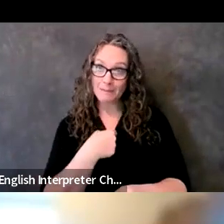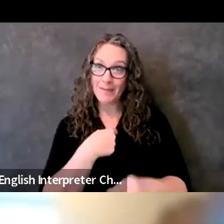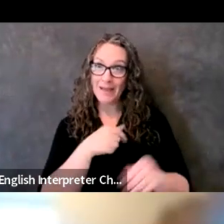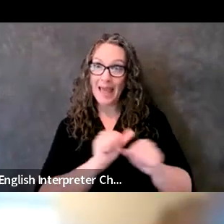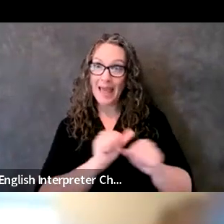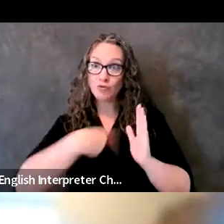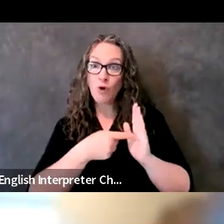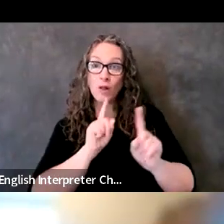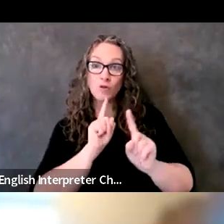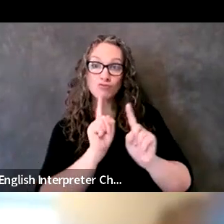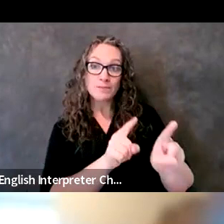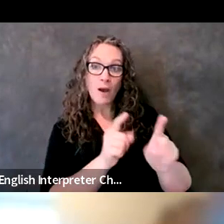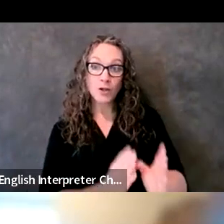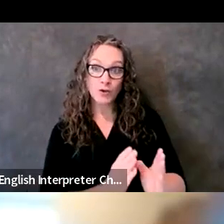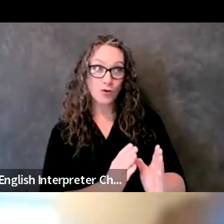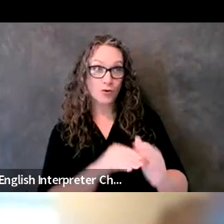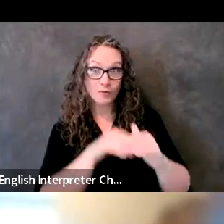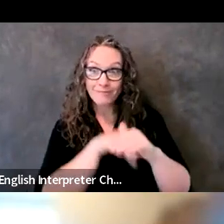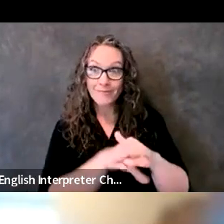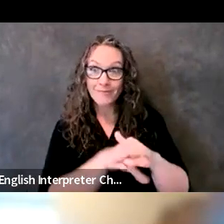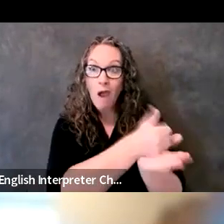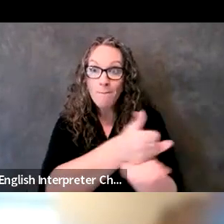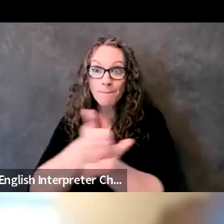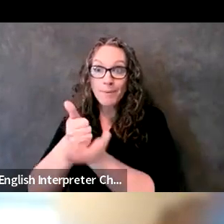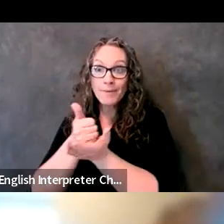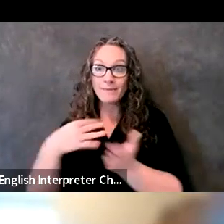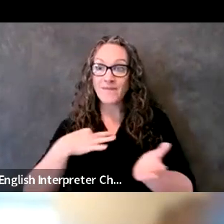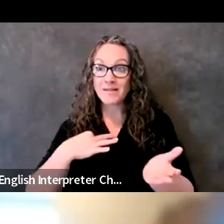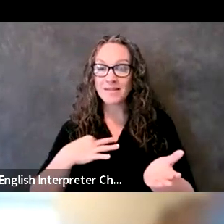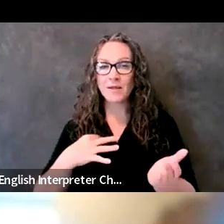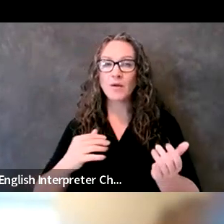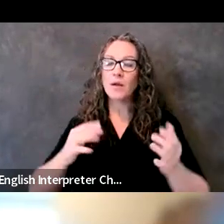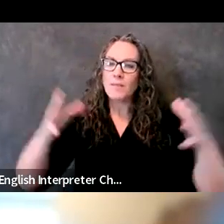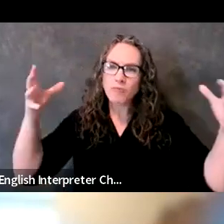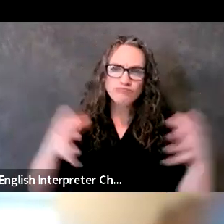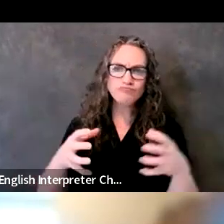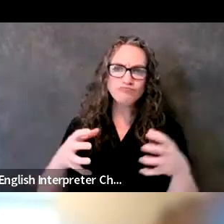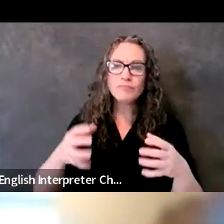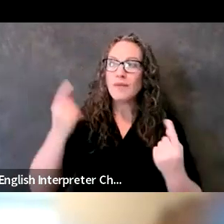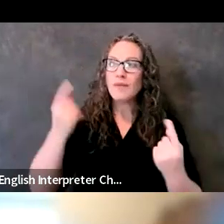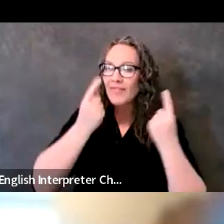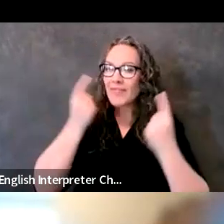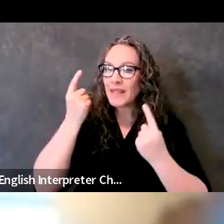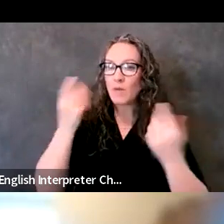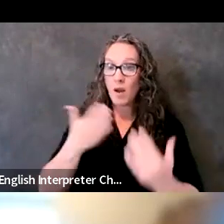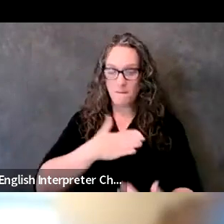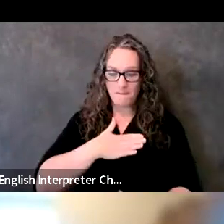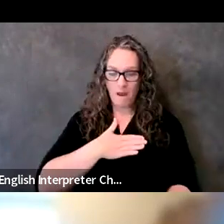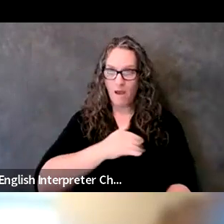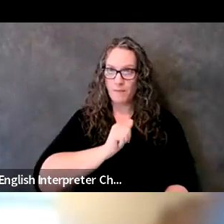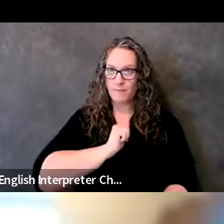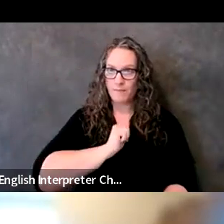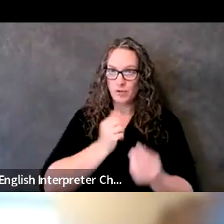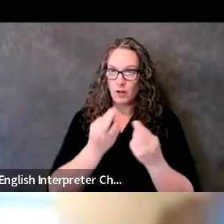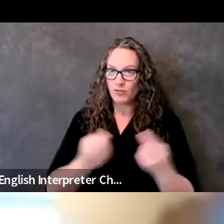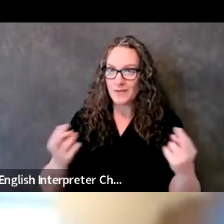how we're all coming together and helping each other and being aware of what are my personal resources that